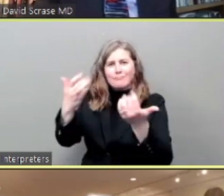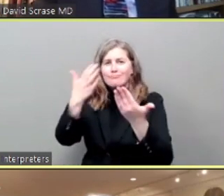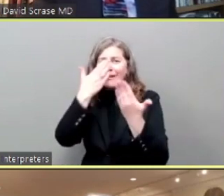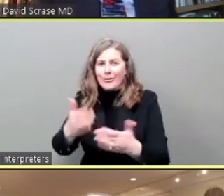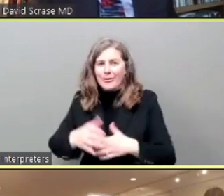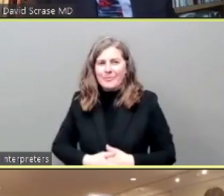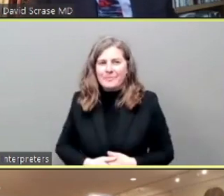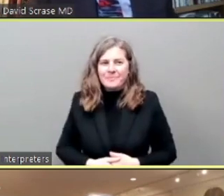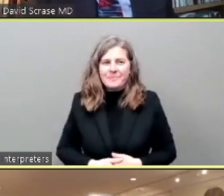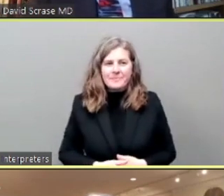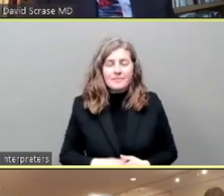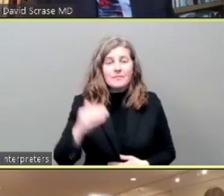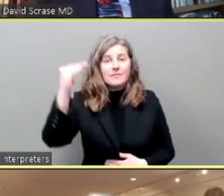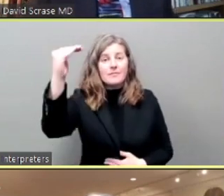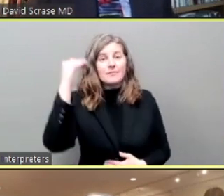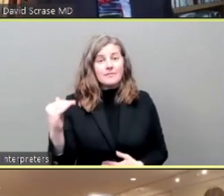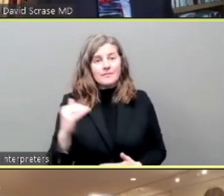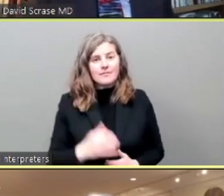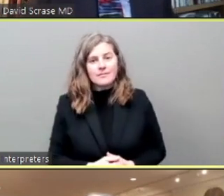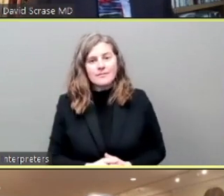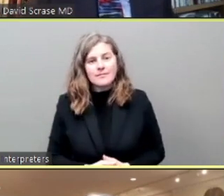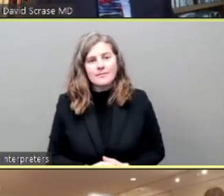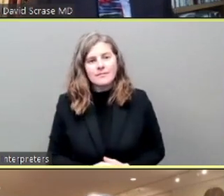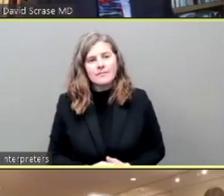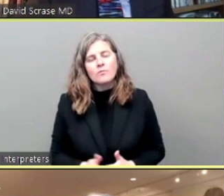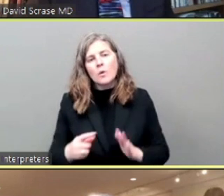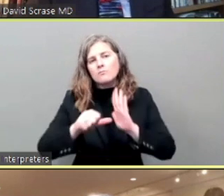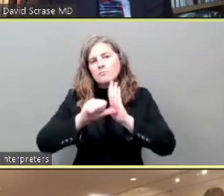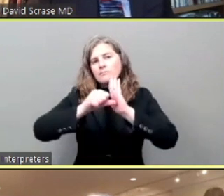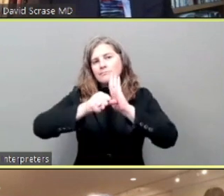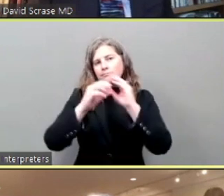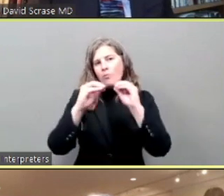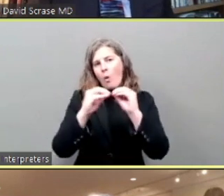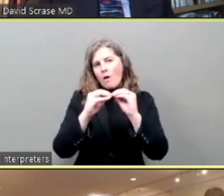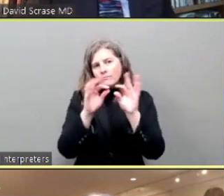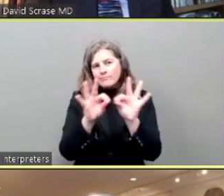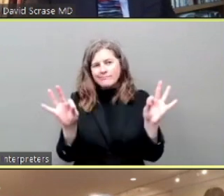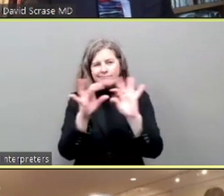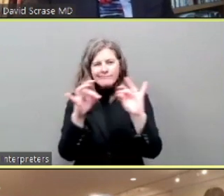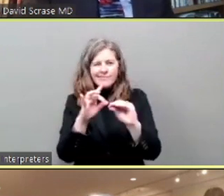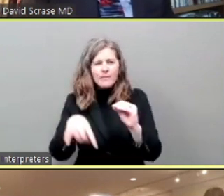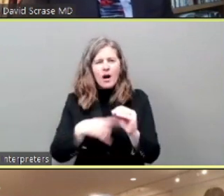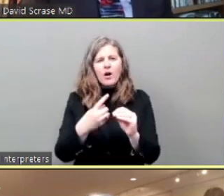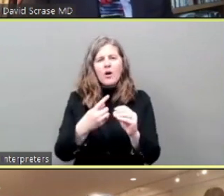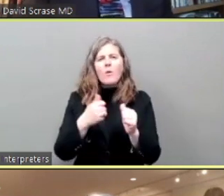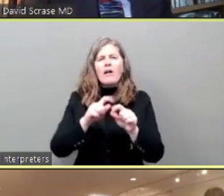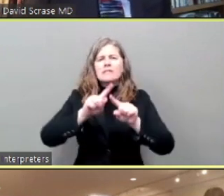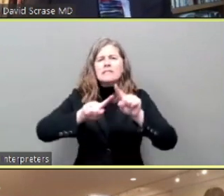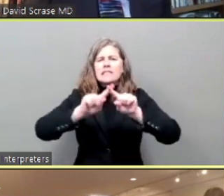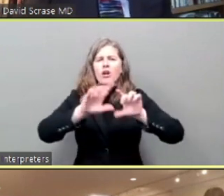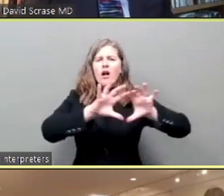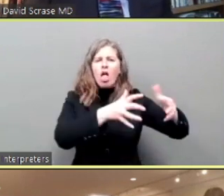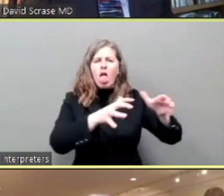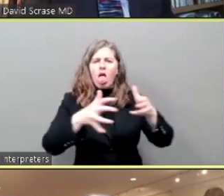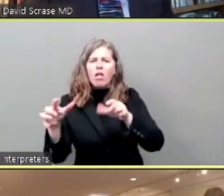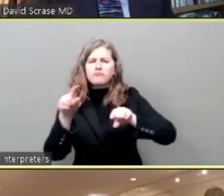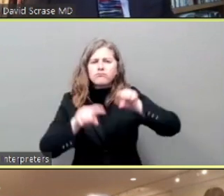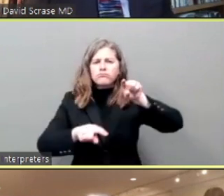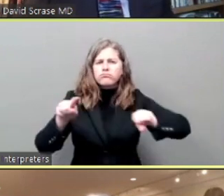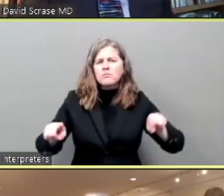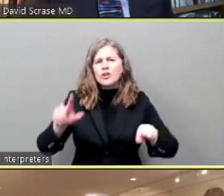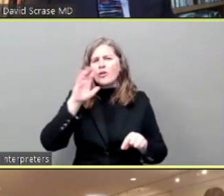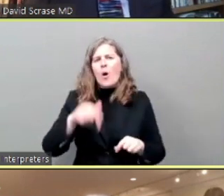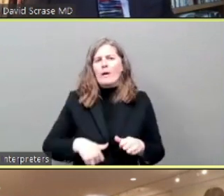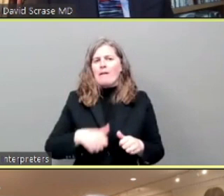please. I also want to highlight, as we talk about reaching various populations, you know, it's not